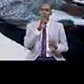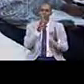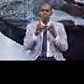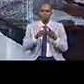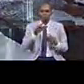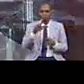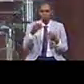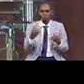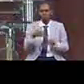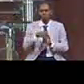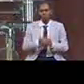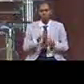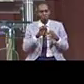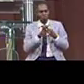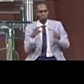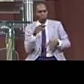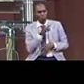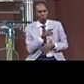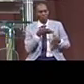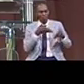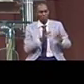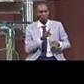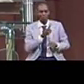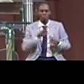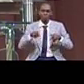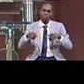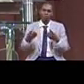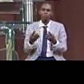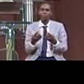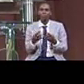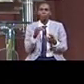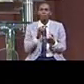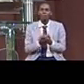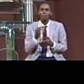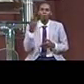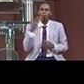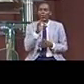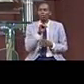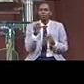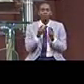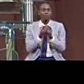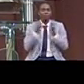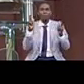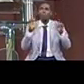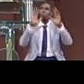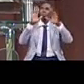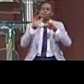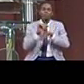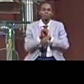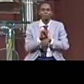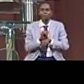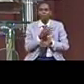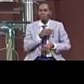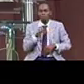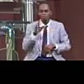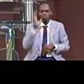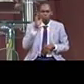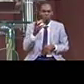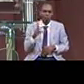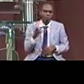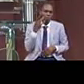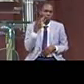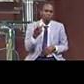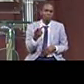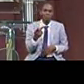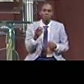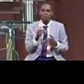Loose him and let him go. That was a great miracle. And you're going to find out that the miracles of the